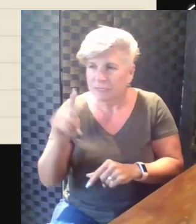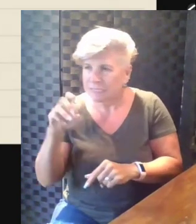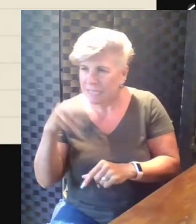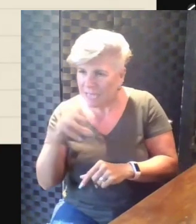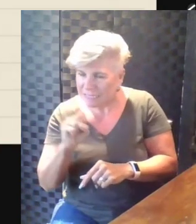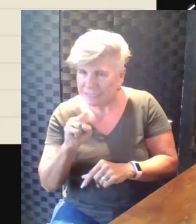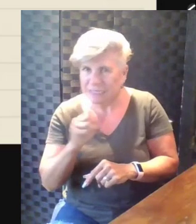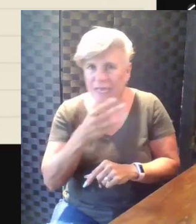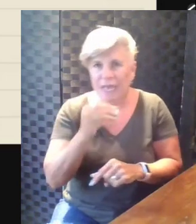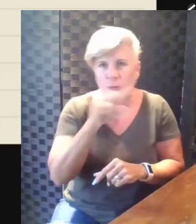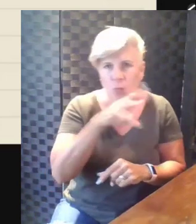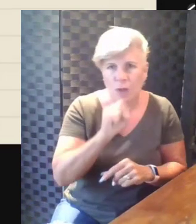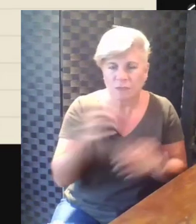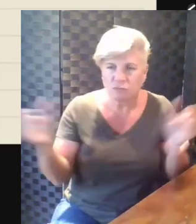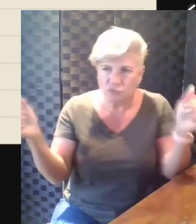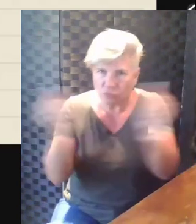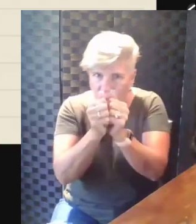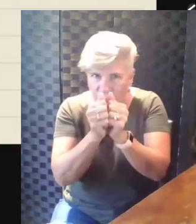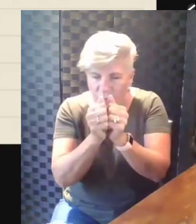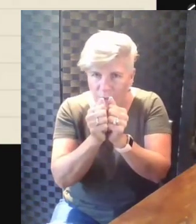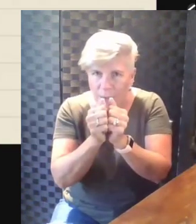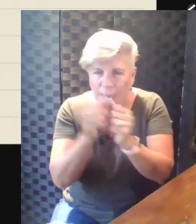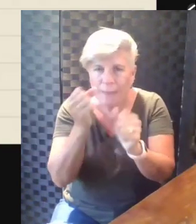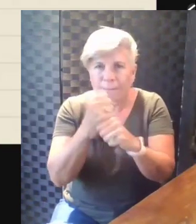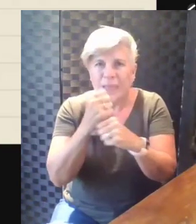to make a 2-digit number.